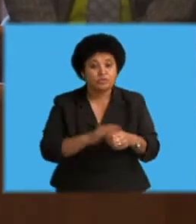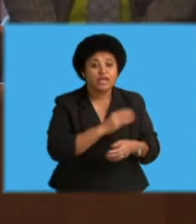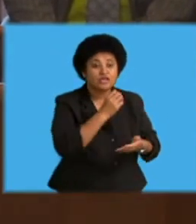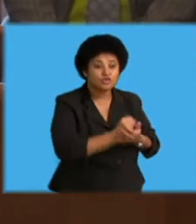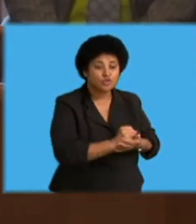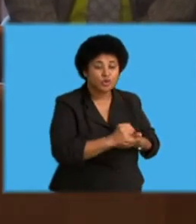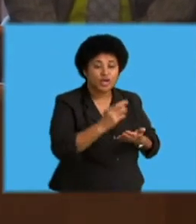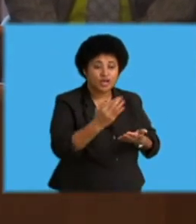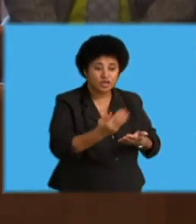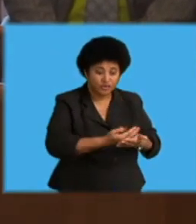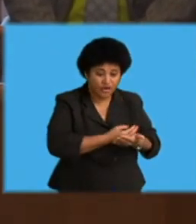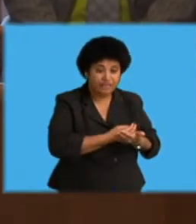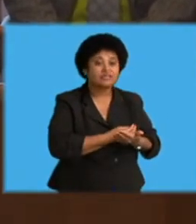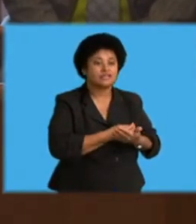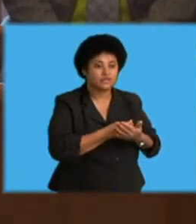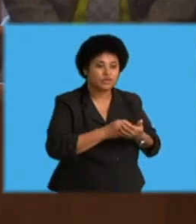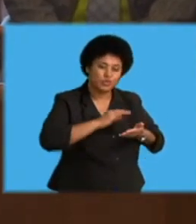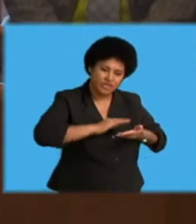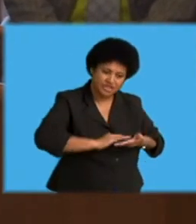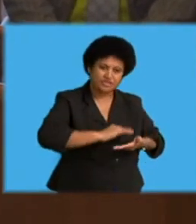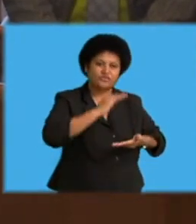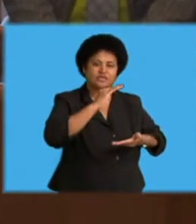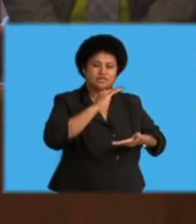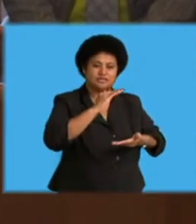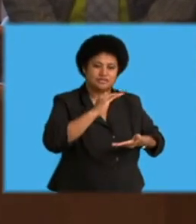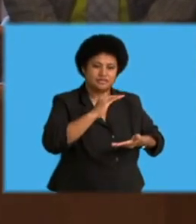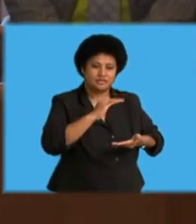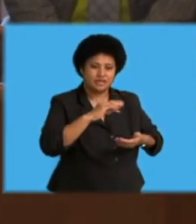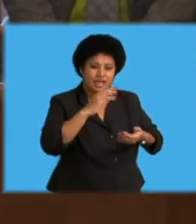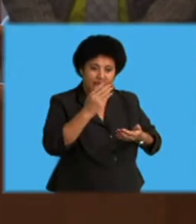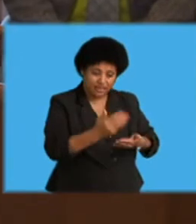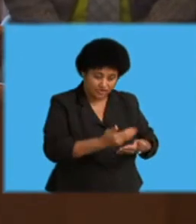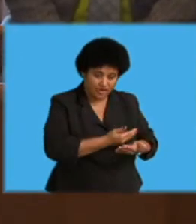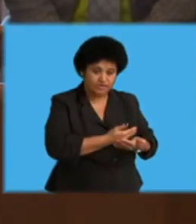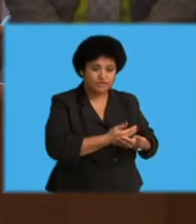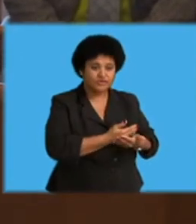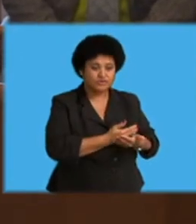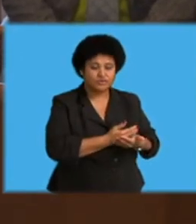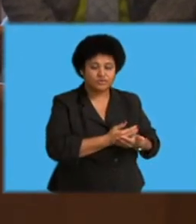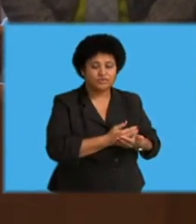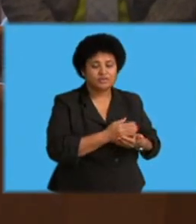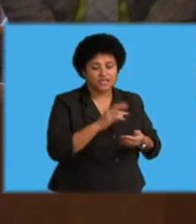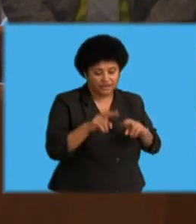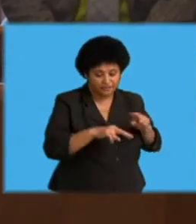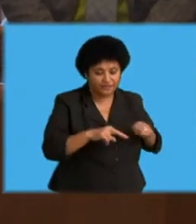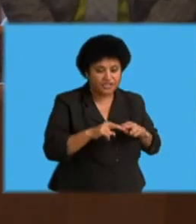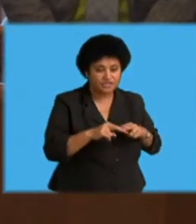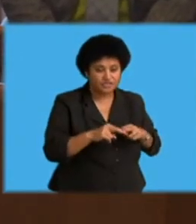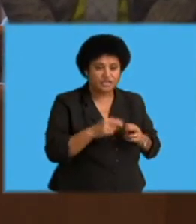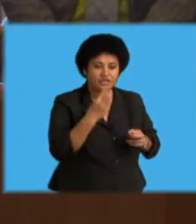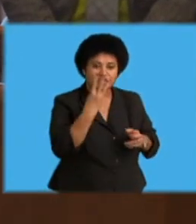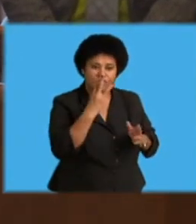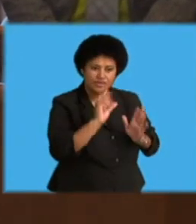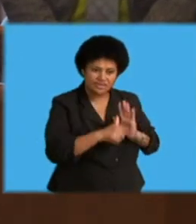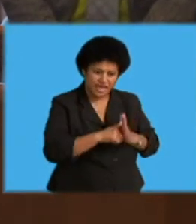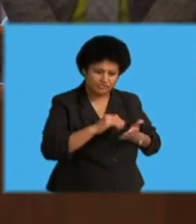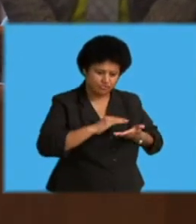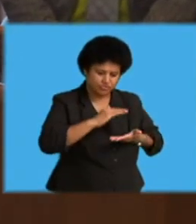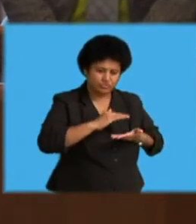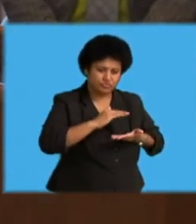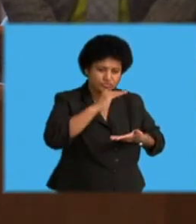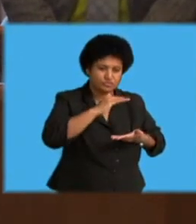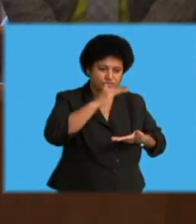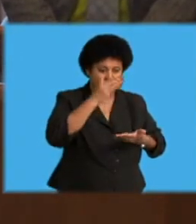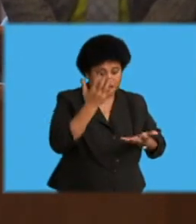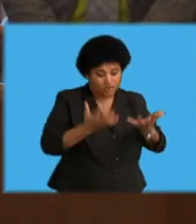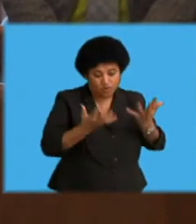Speaker, increases. And the revenue in Fiji has increased 3-fold compared to 2006.